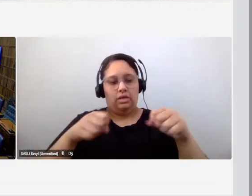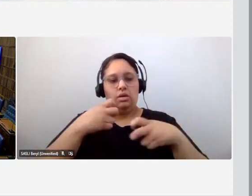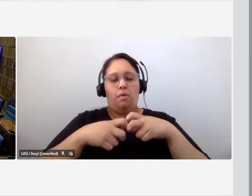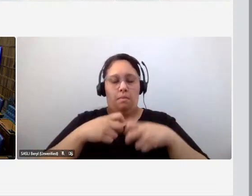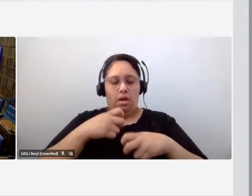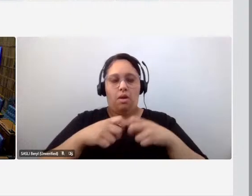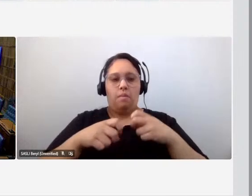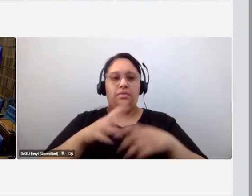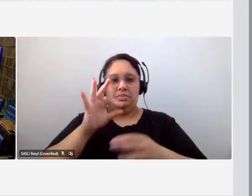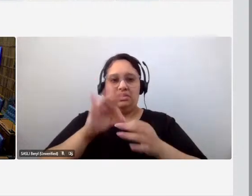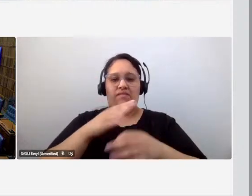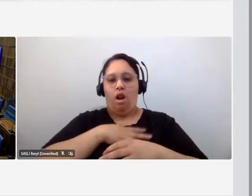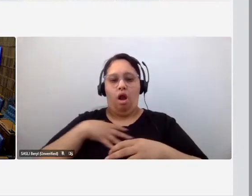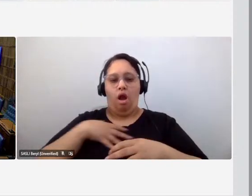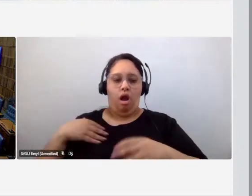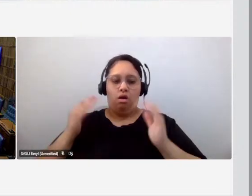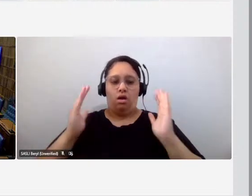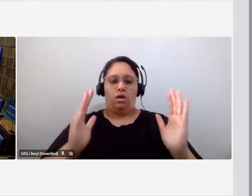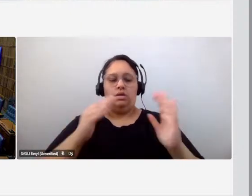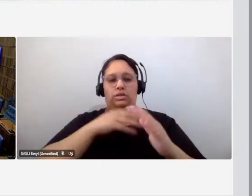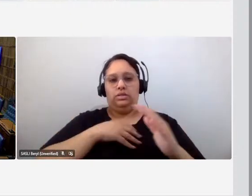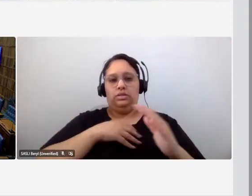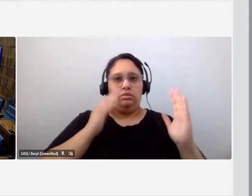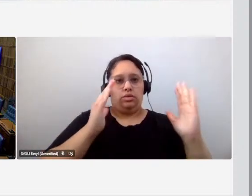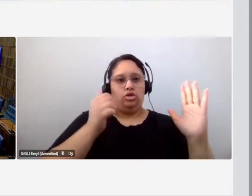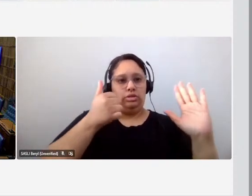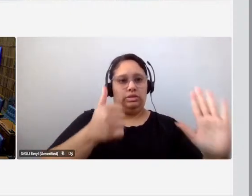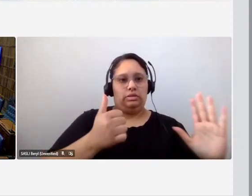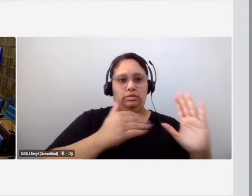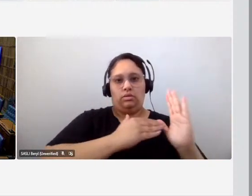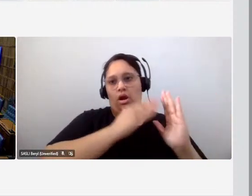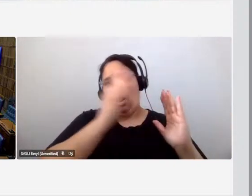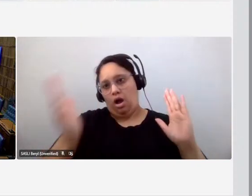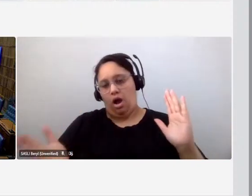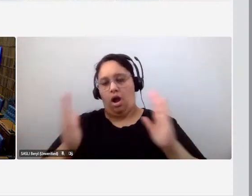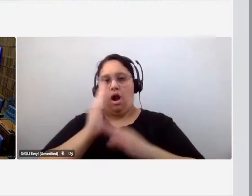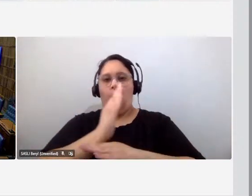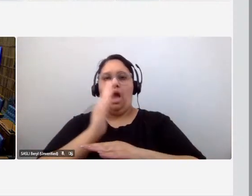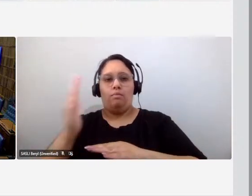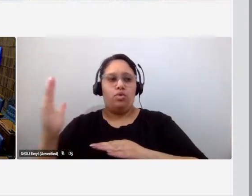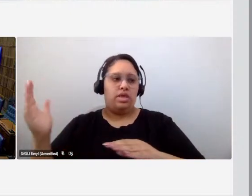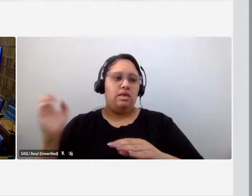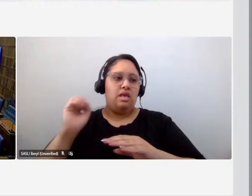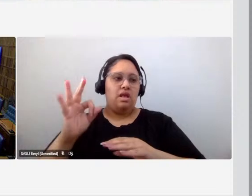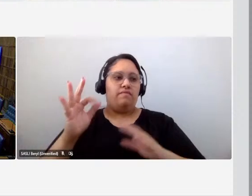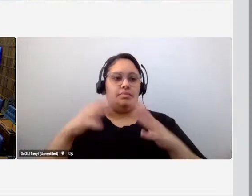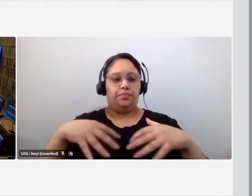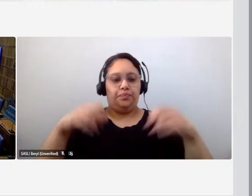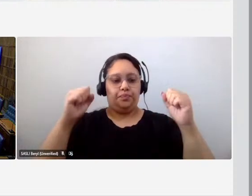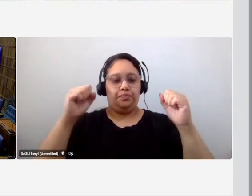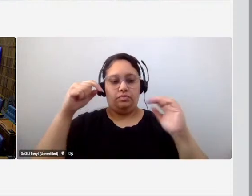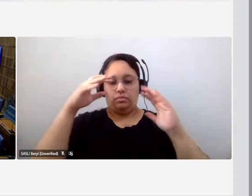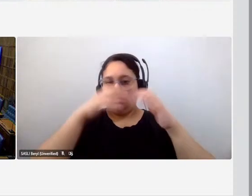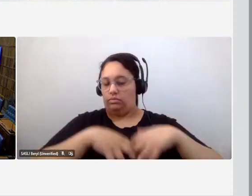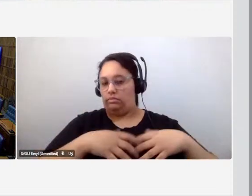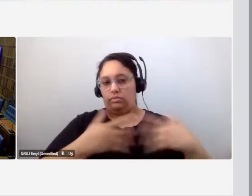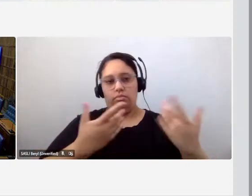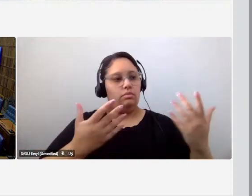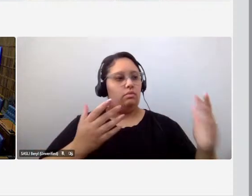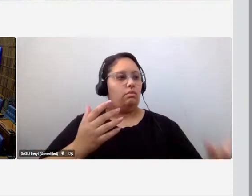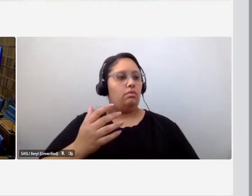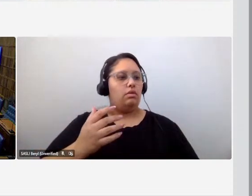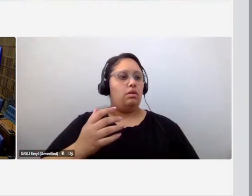especially those long stages, stage 6 and so, where the libraries, if the electricity is down, the